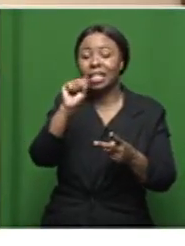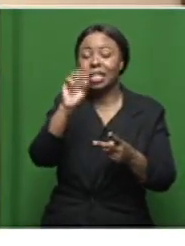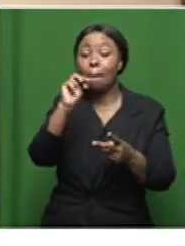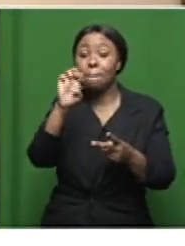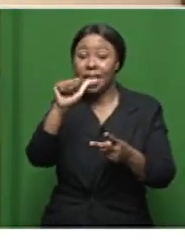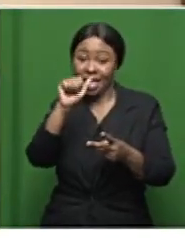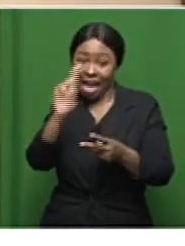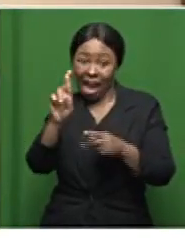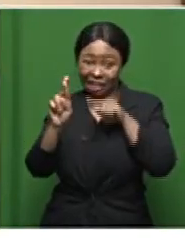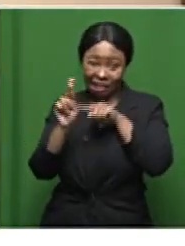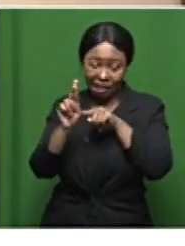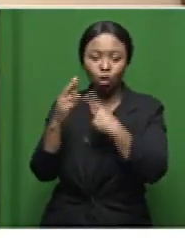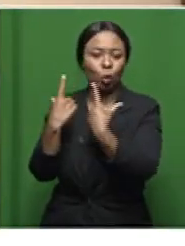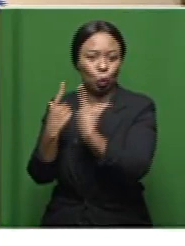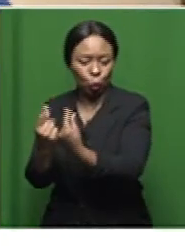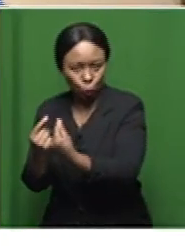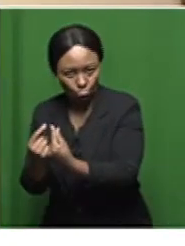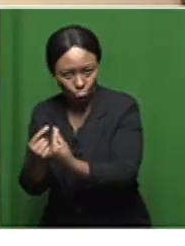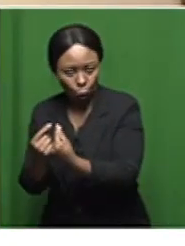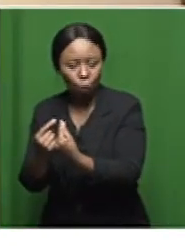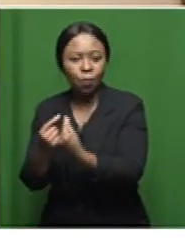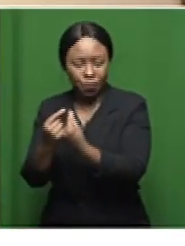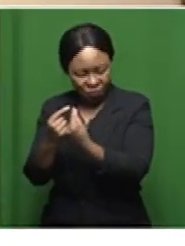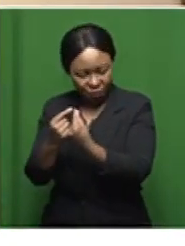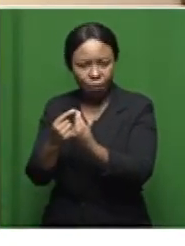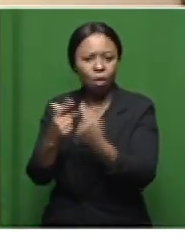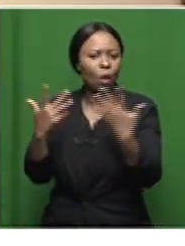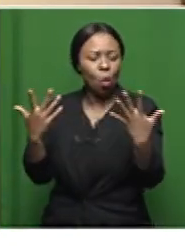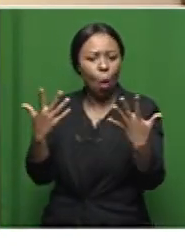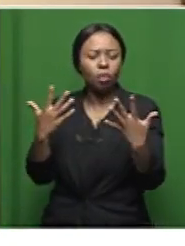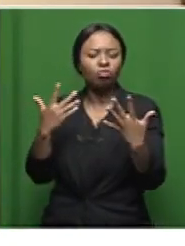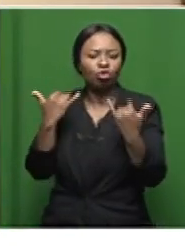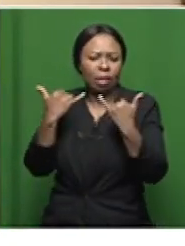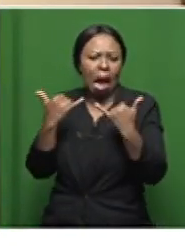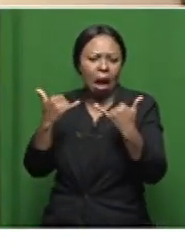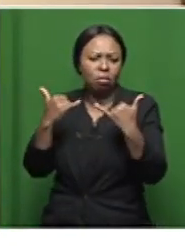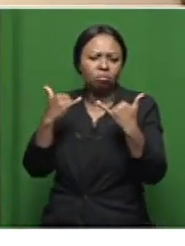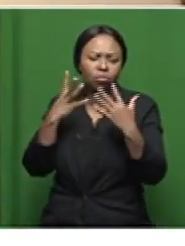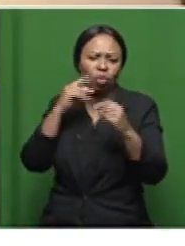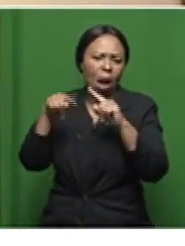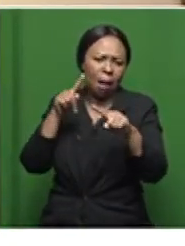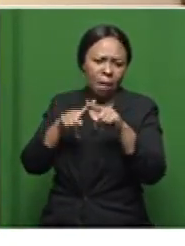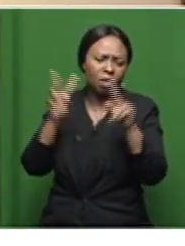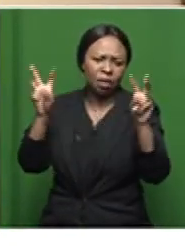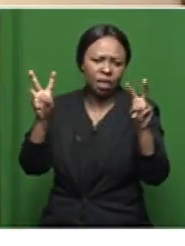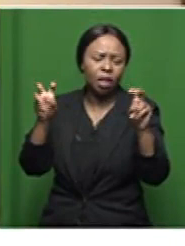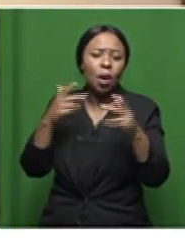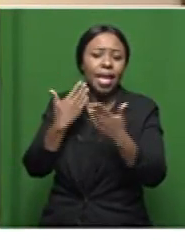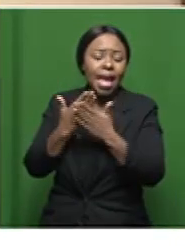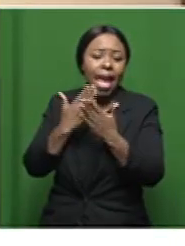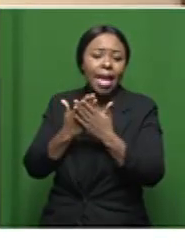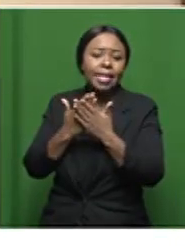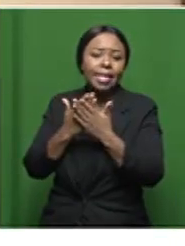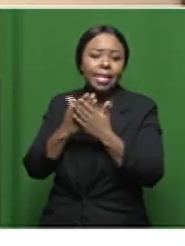The other thing that we can also do, I'm just adding, or as we are actually talking about it, is that we now are able to test for the